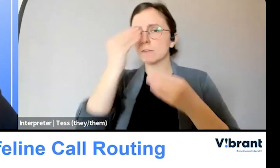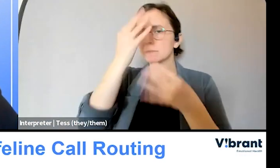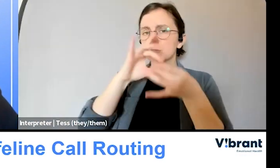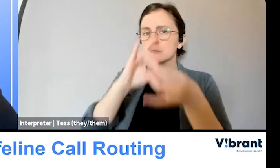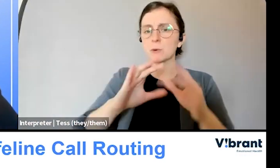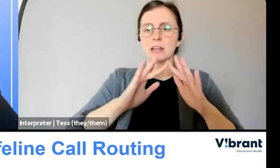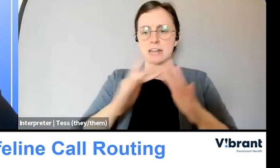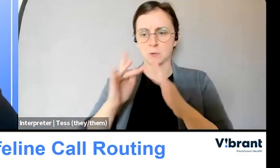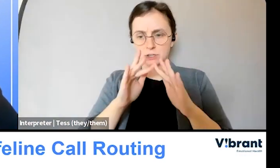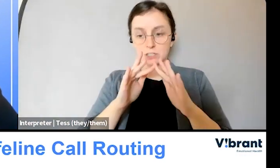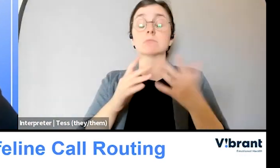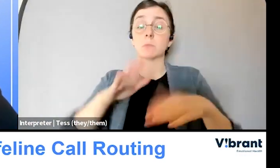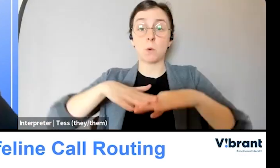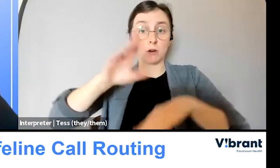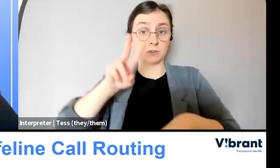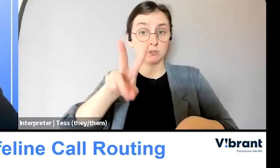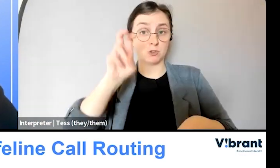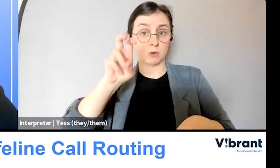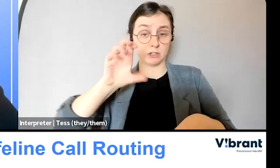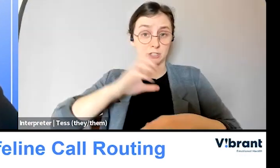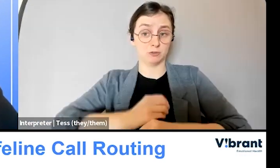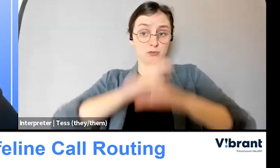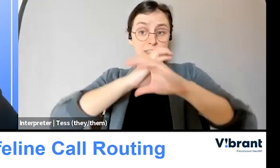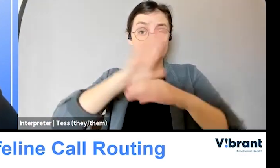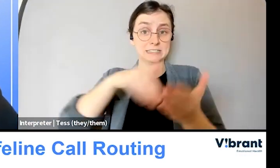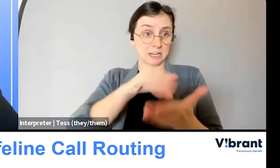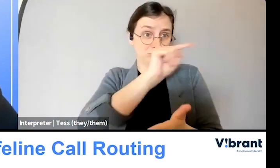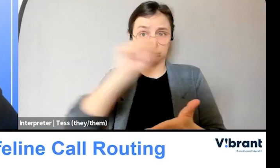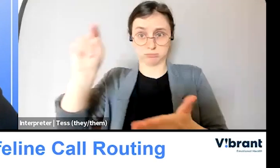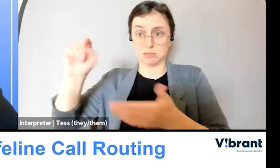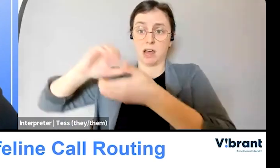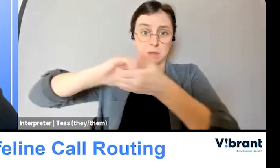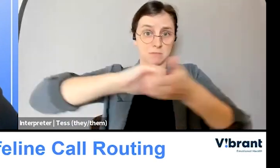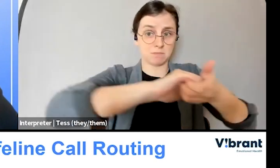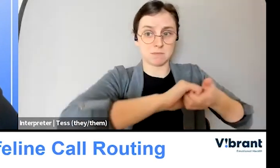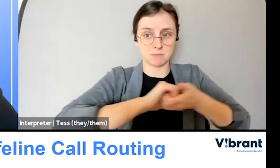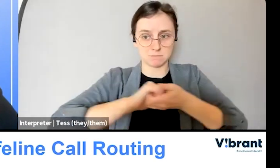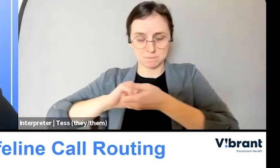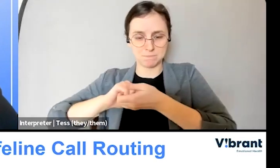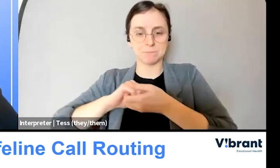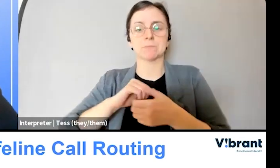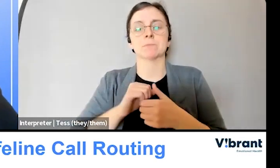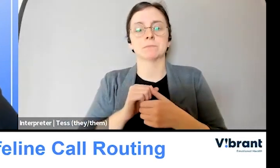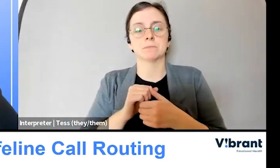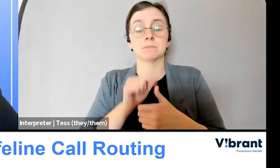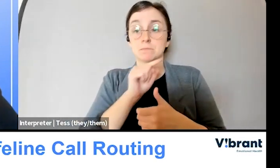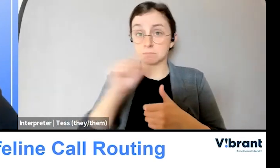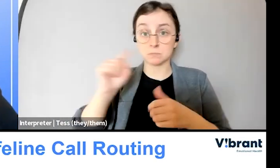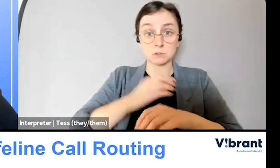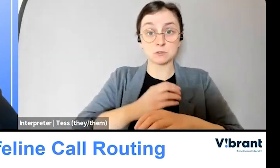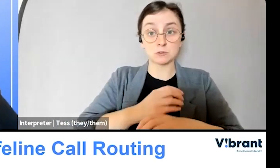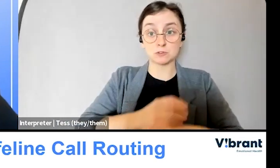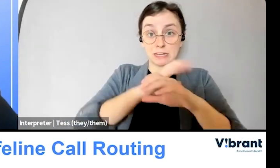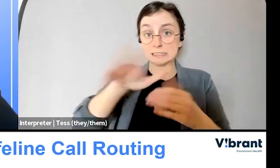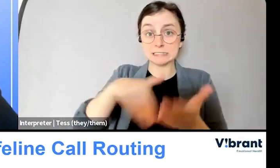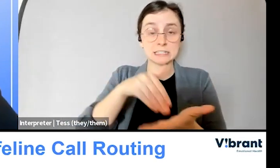over 200 crisis centers in the network. That includes crisis centers that are certified community behavioral health